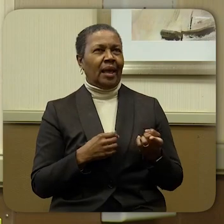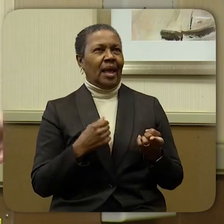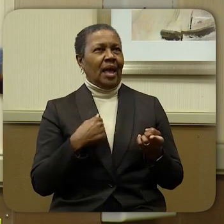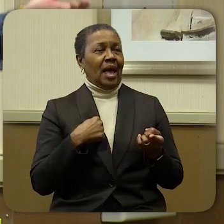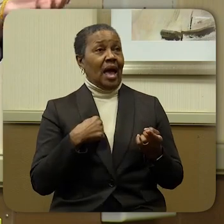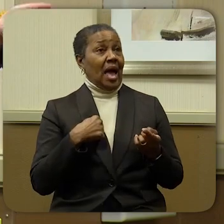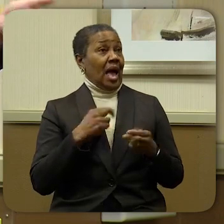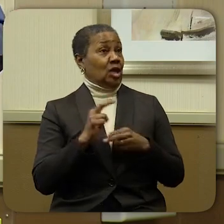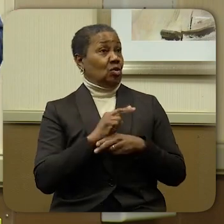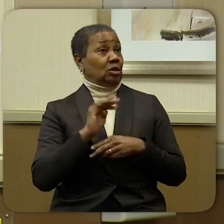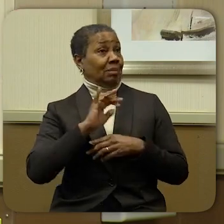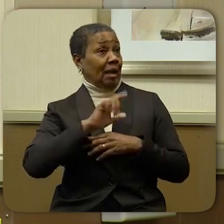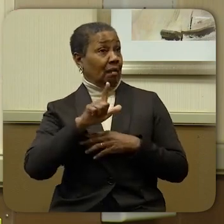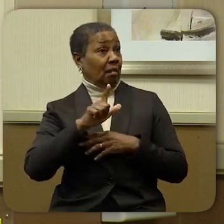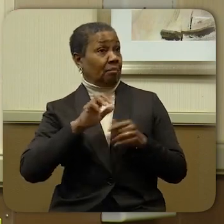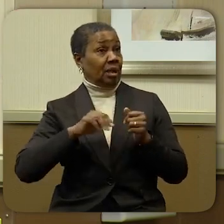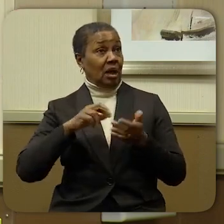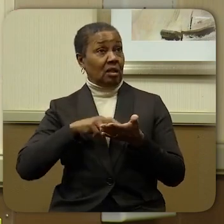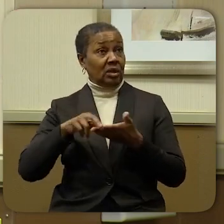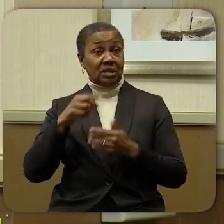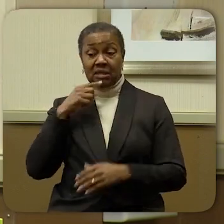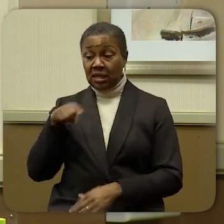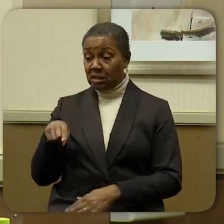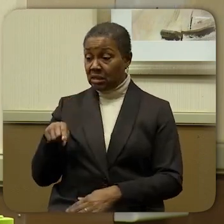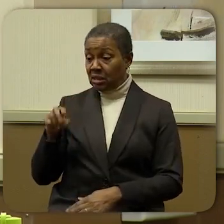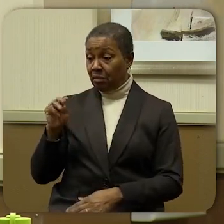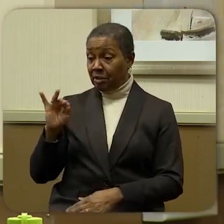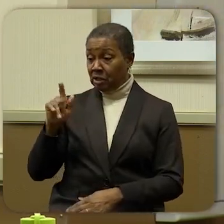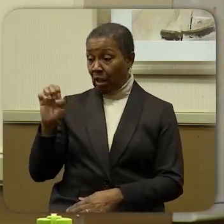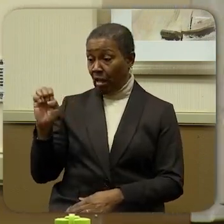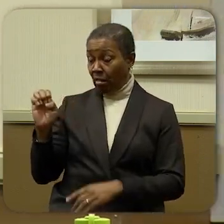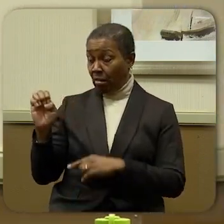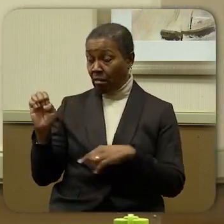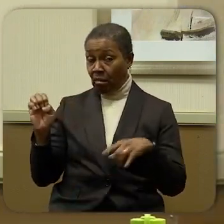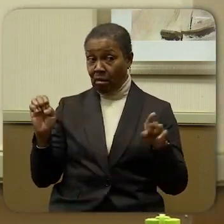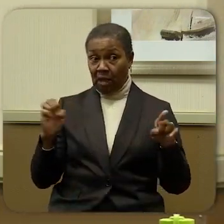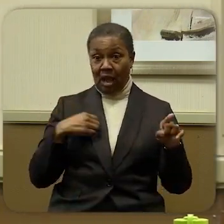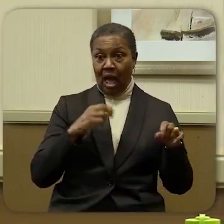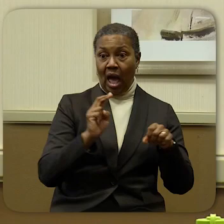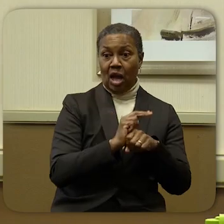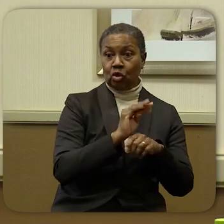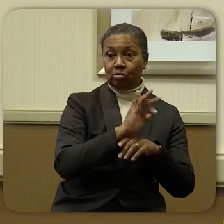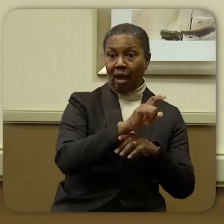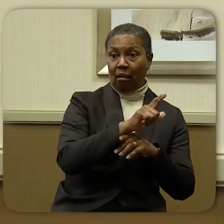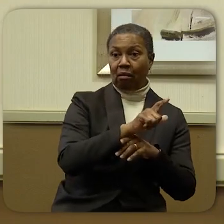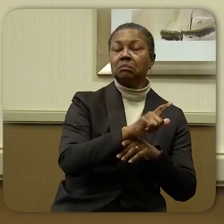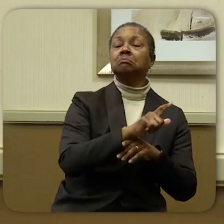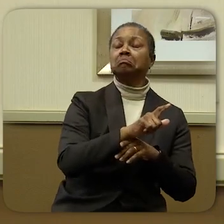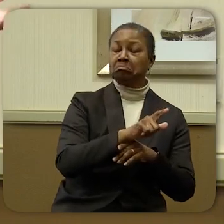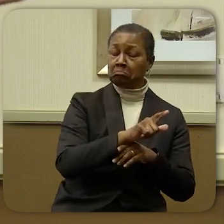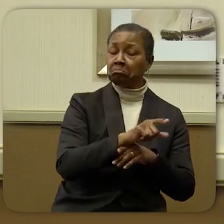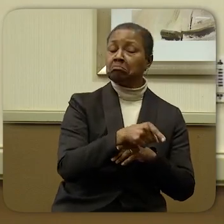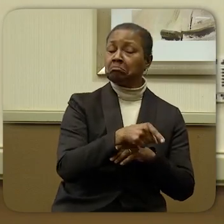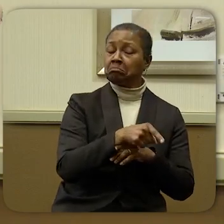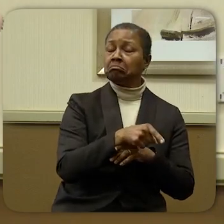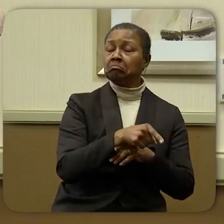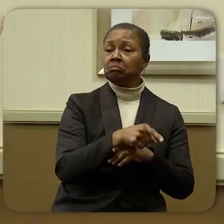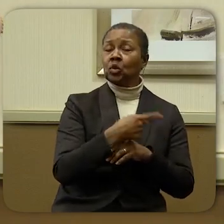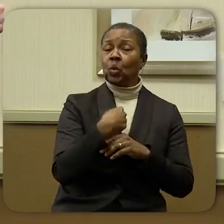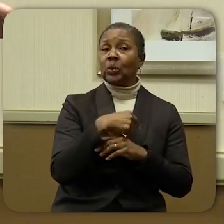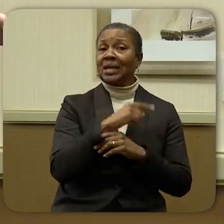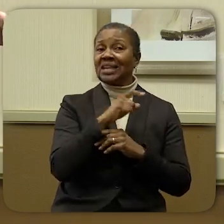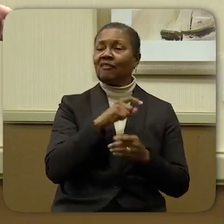I go by Michael, but on their registration it says Michelle, or something like that. And so we